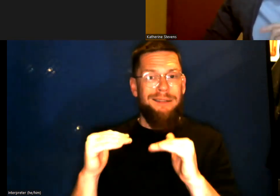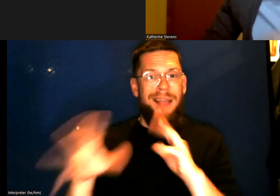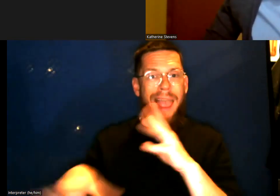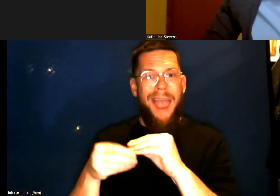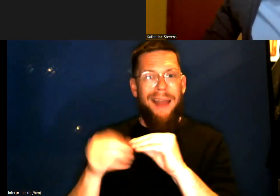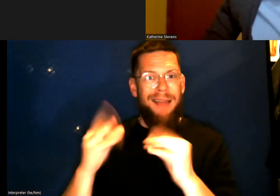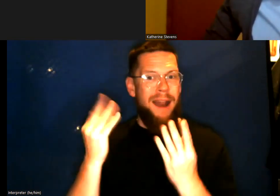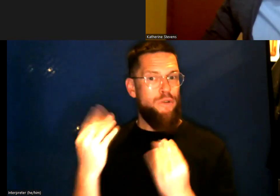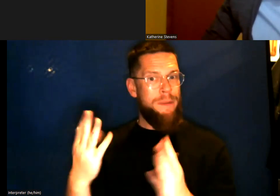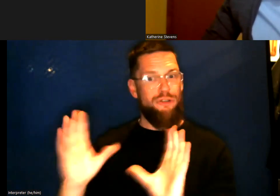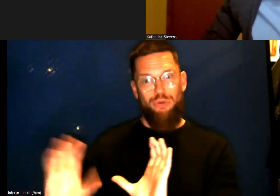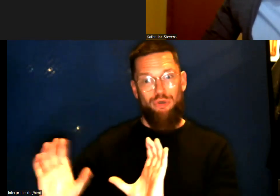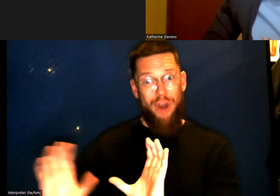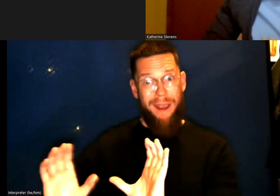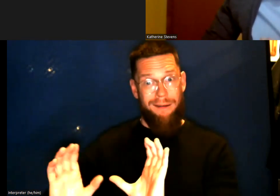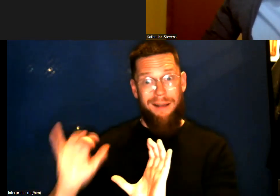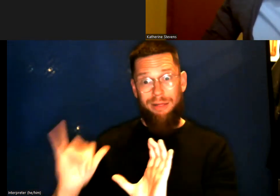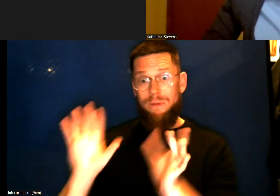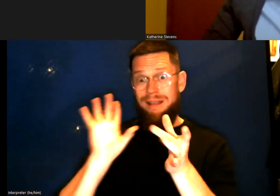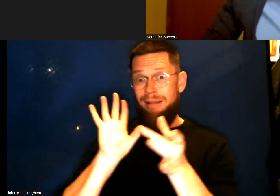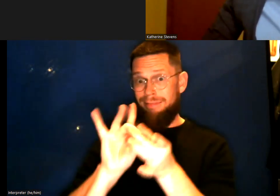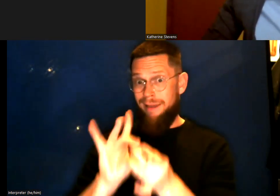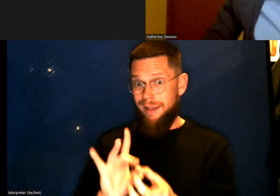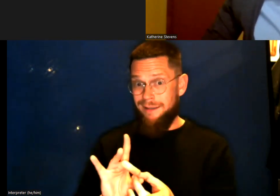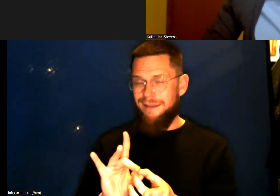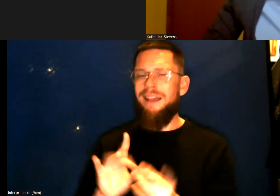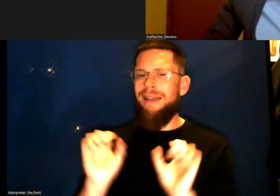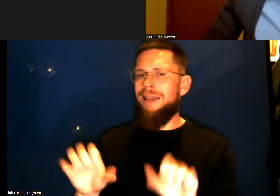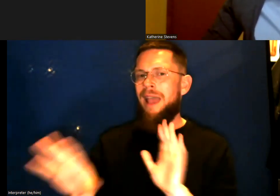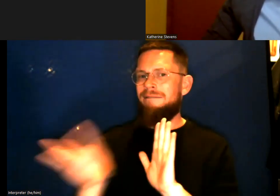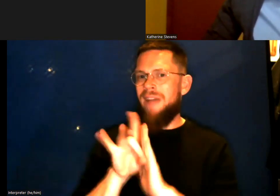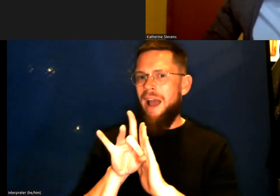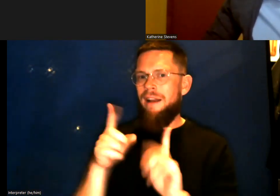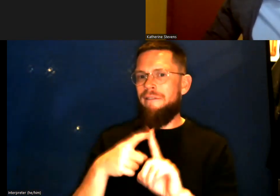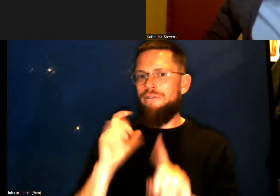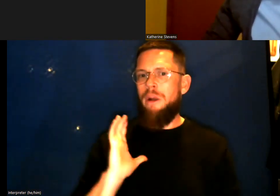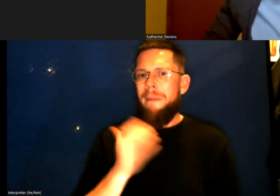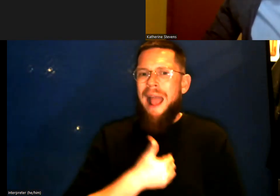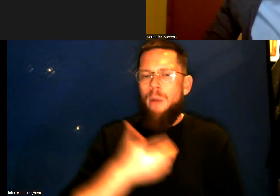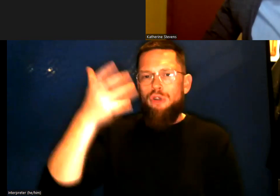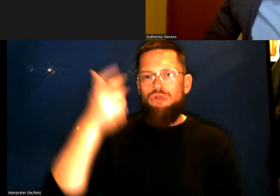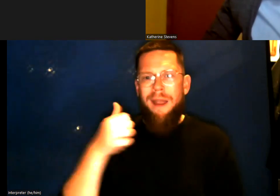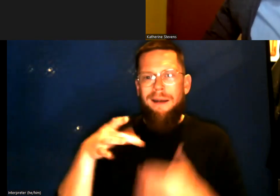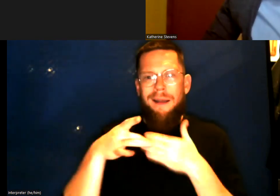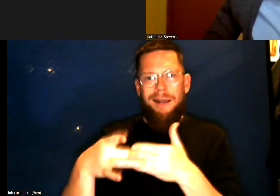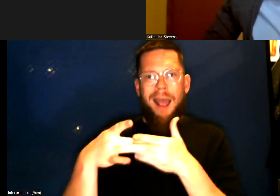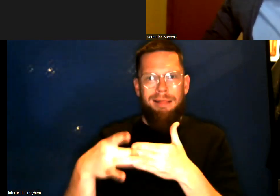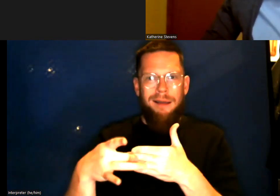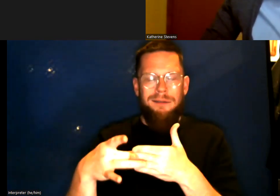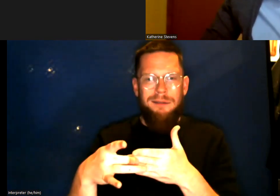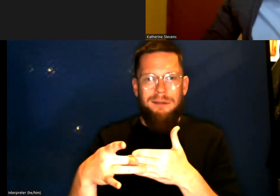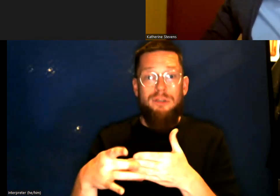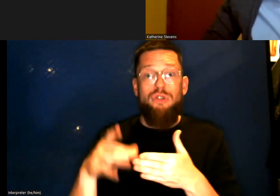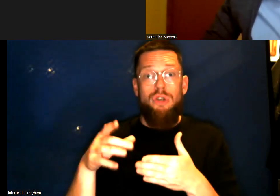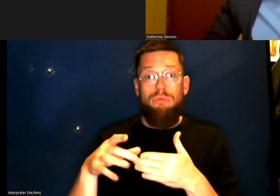can also find those links. That slide is directly from our grant guidelines. So we can put the grant